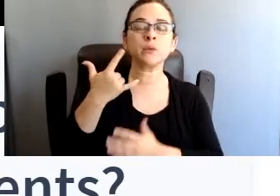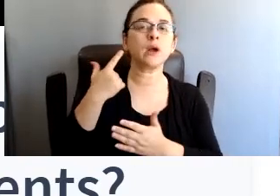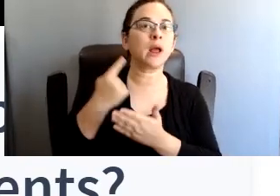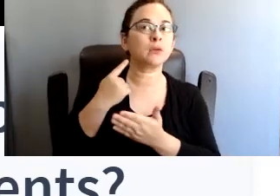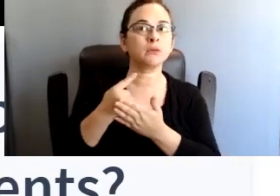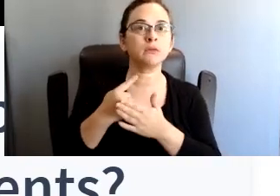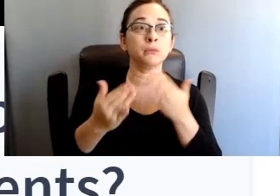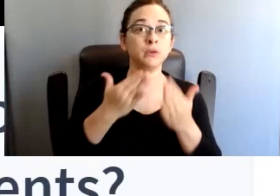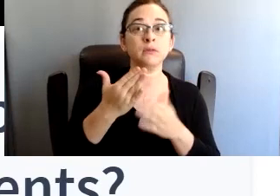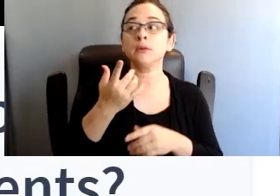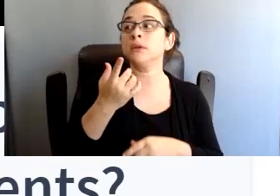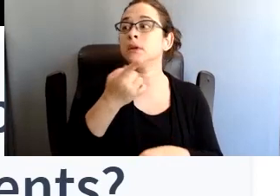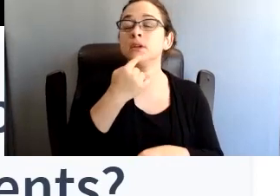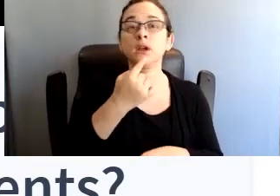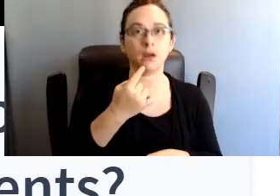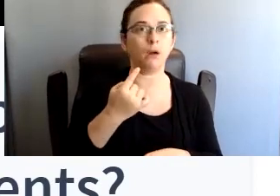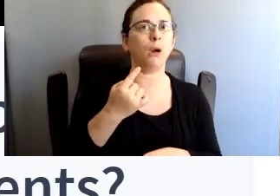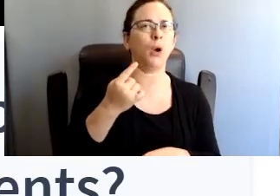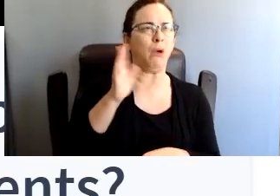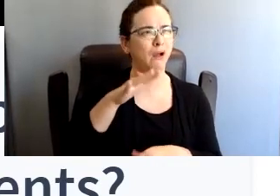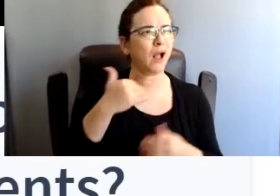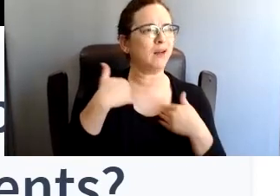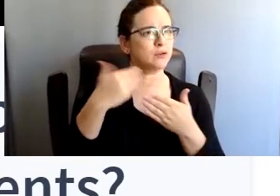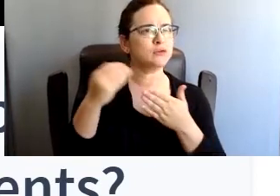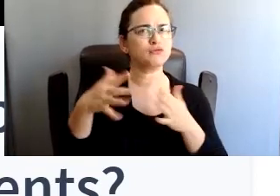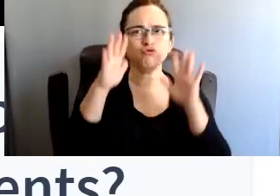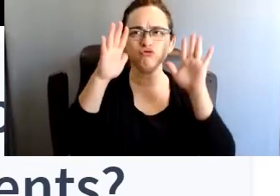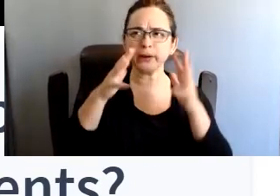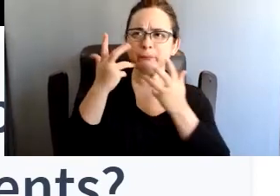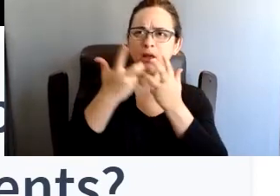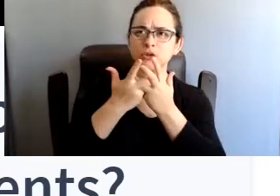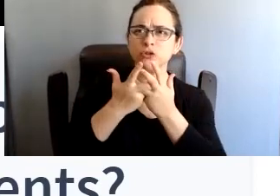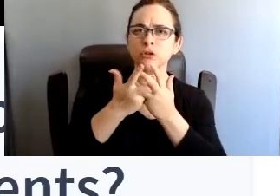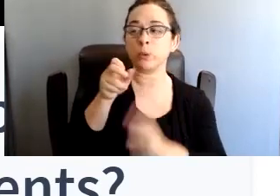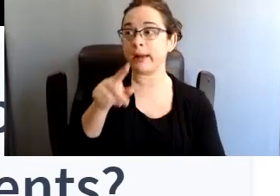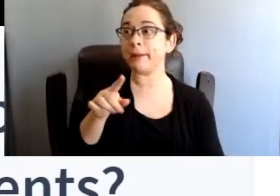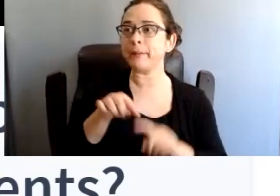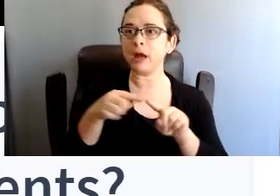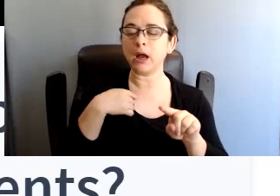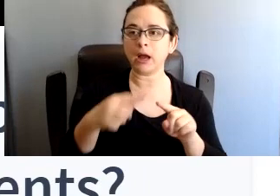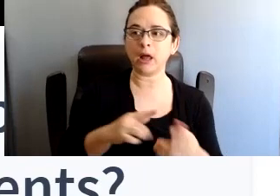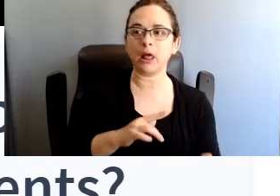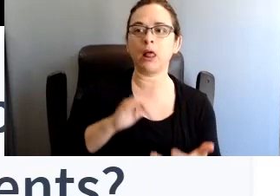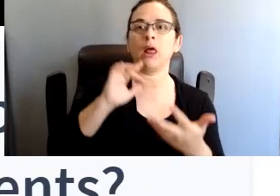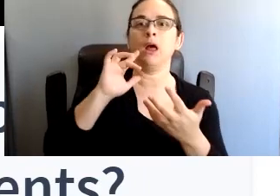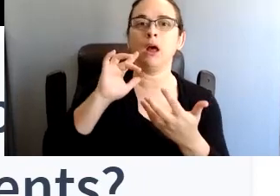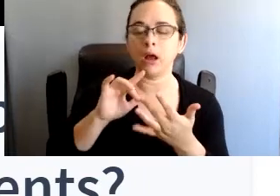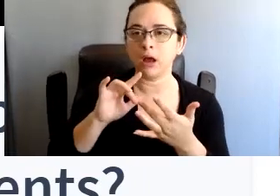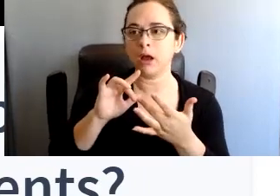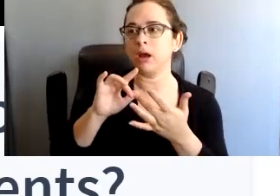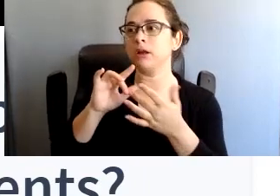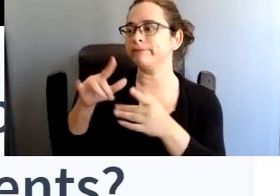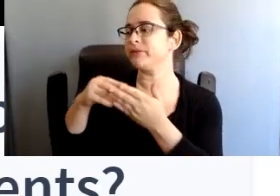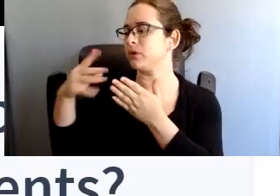student. They'd be great for your program. Okay, and then by the time I check my email, I'm contacting the student and the student already had a crisis and they're like, you know